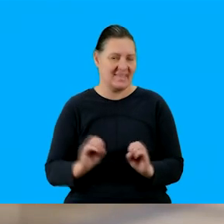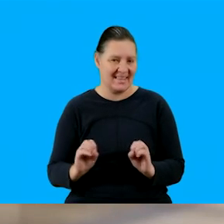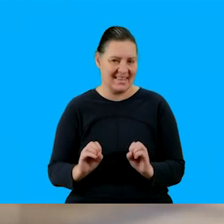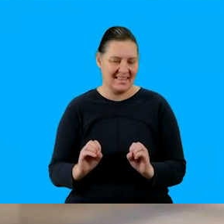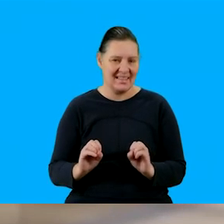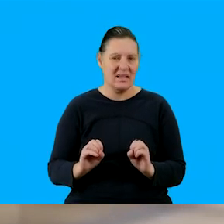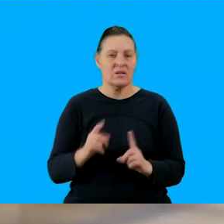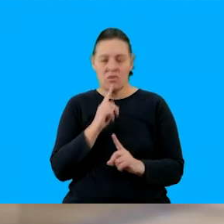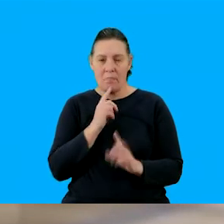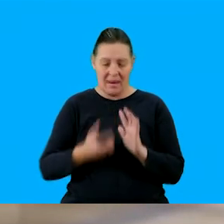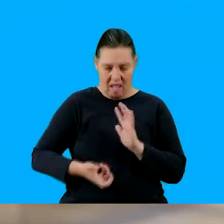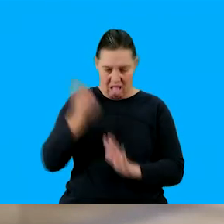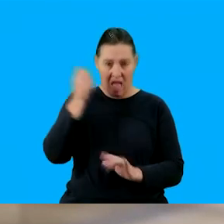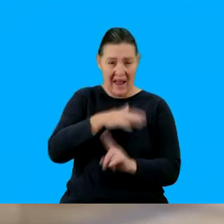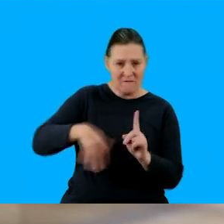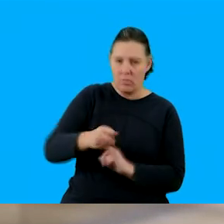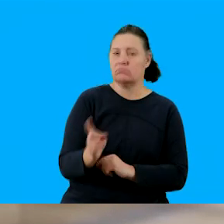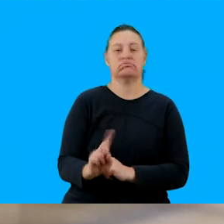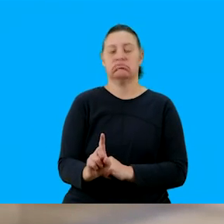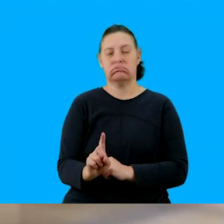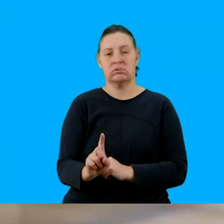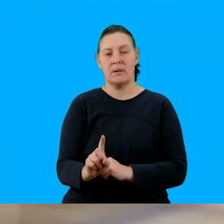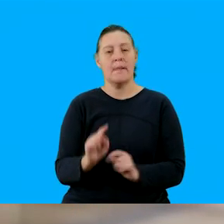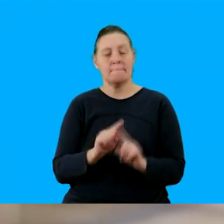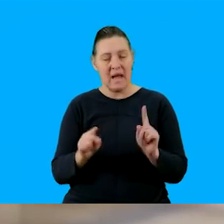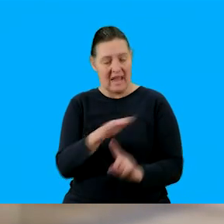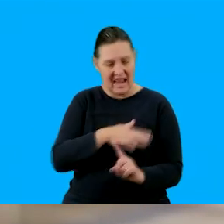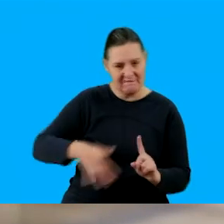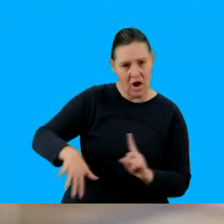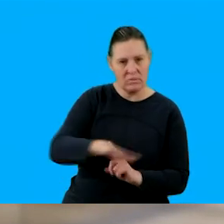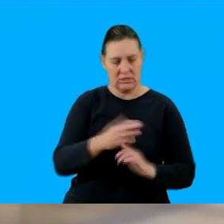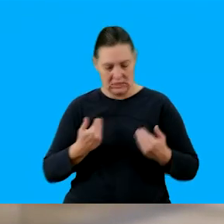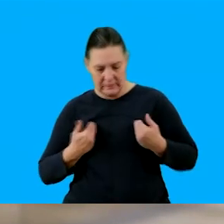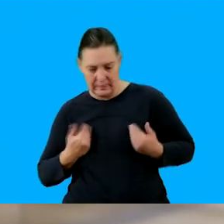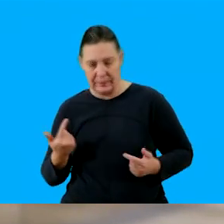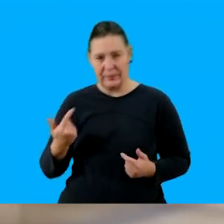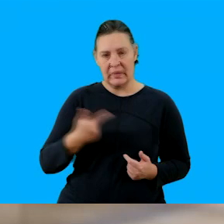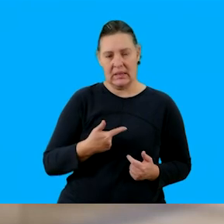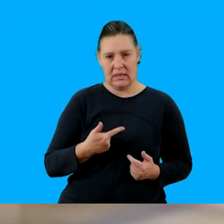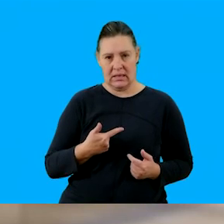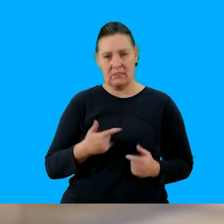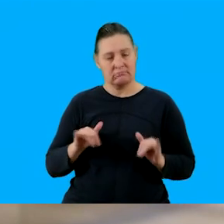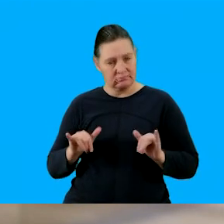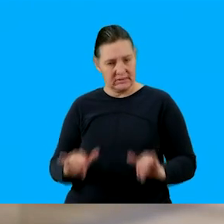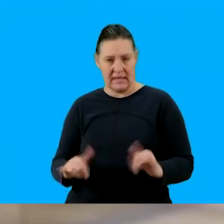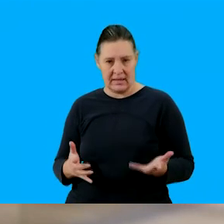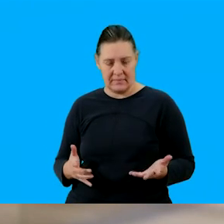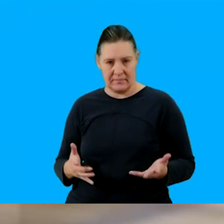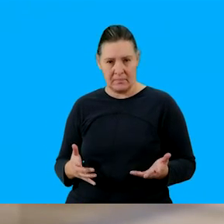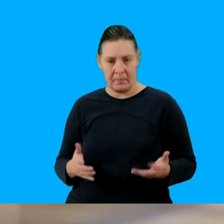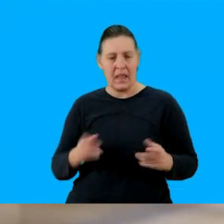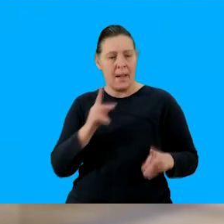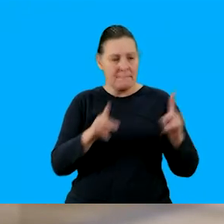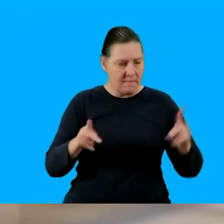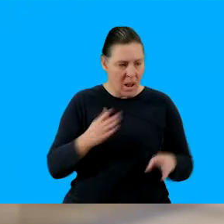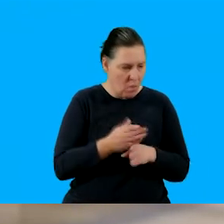that plan, they would make sure that they do not harm the environment, but they keep the environment to the state that it has to be in. They would take